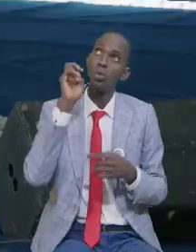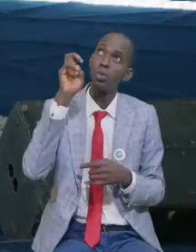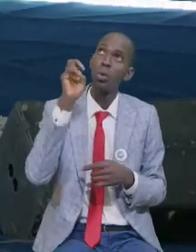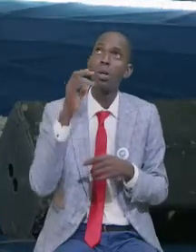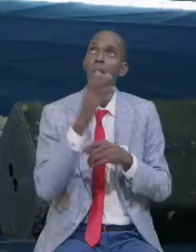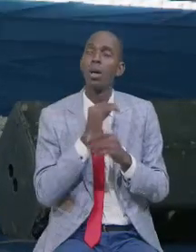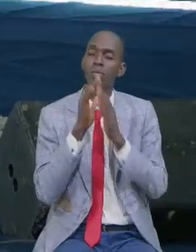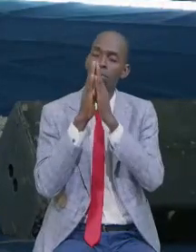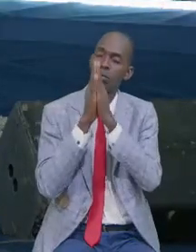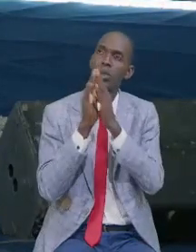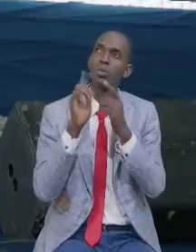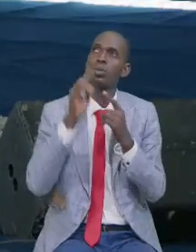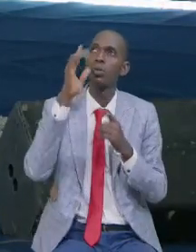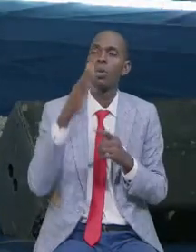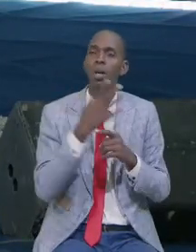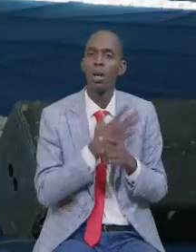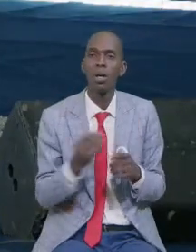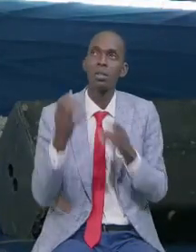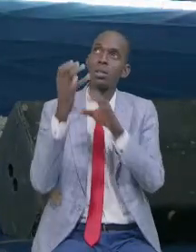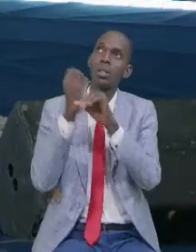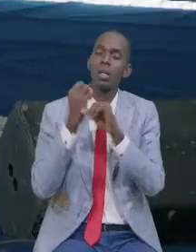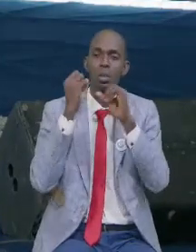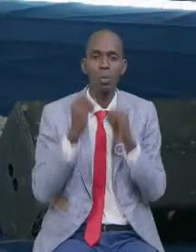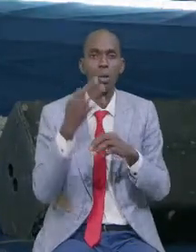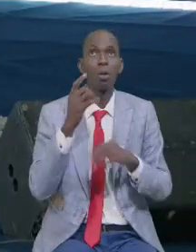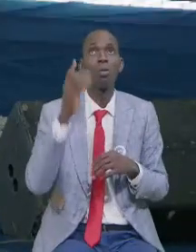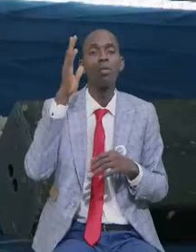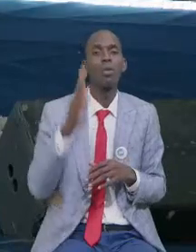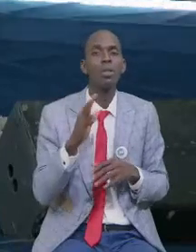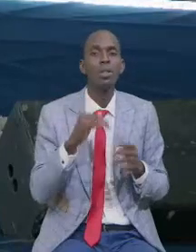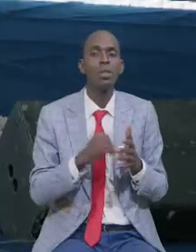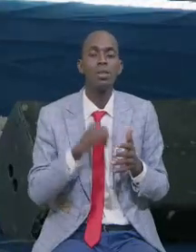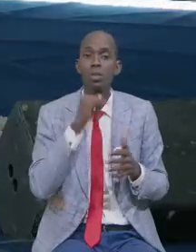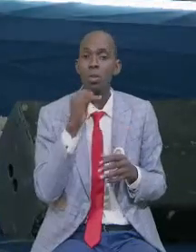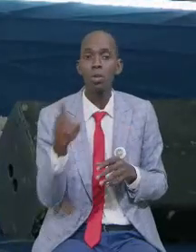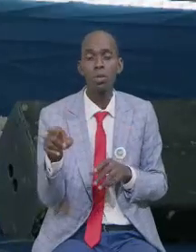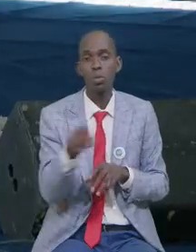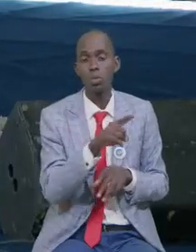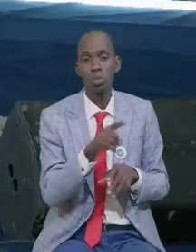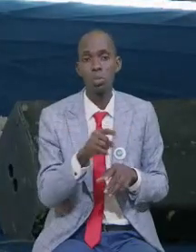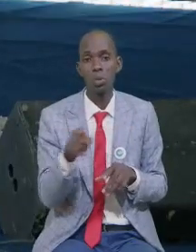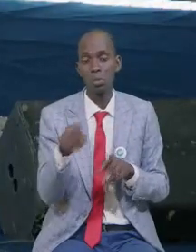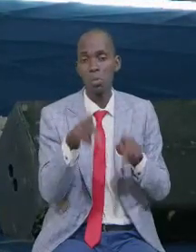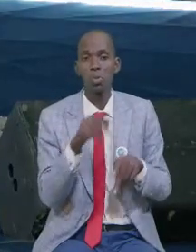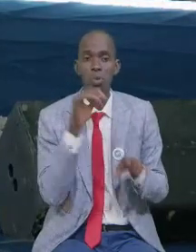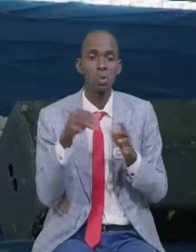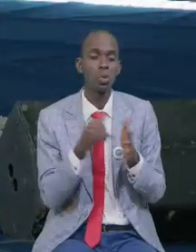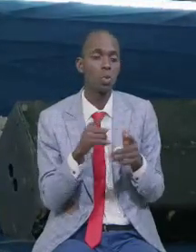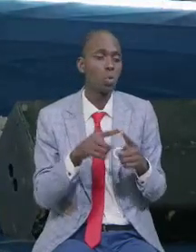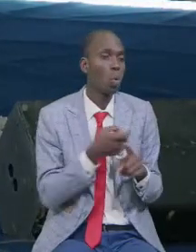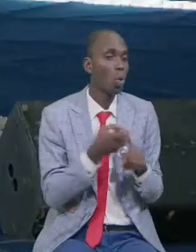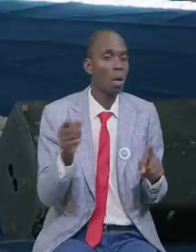God and have the power of God, it's not doing it to hurt anybody anymore. It's not doing